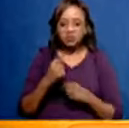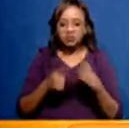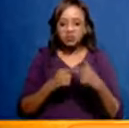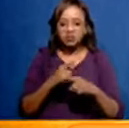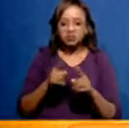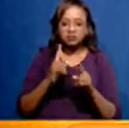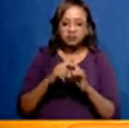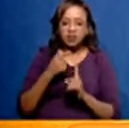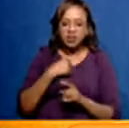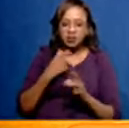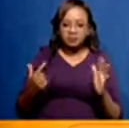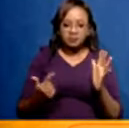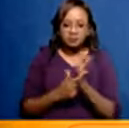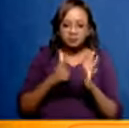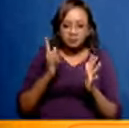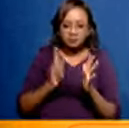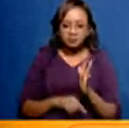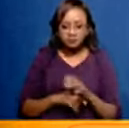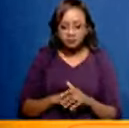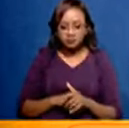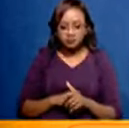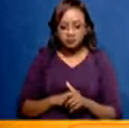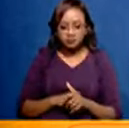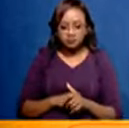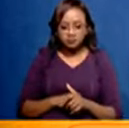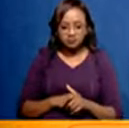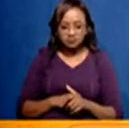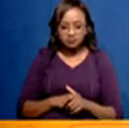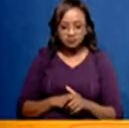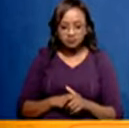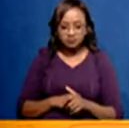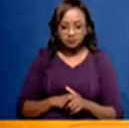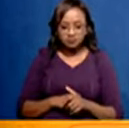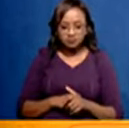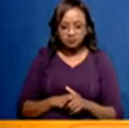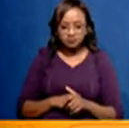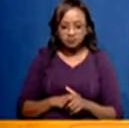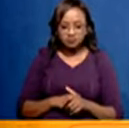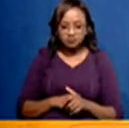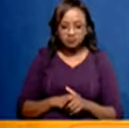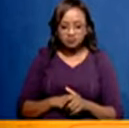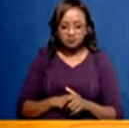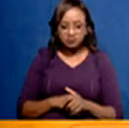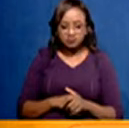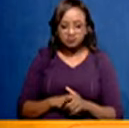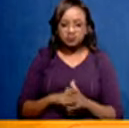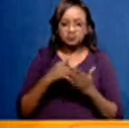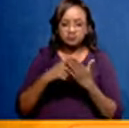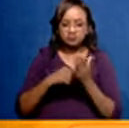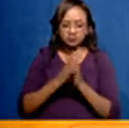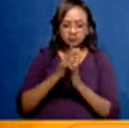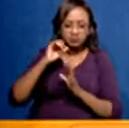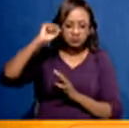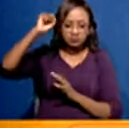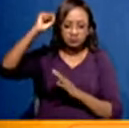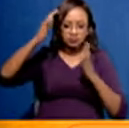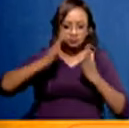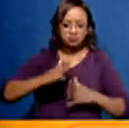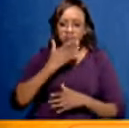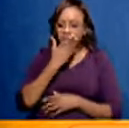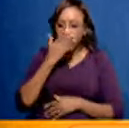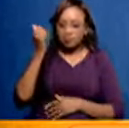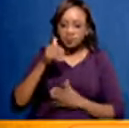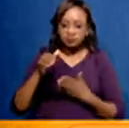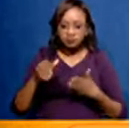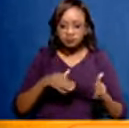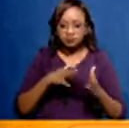politicians, which I'm talking to quite a bit in the global north, the best way to